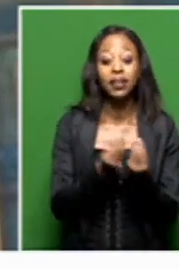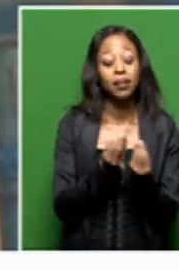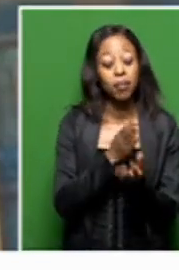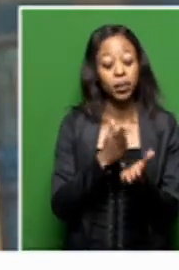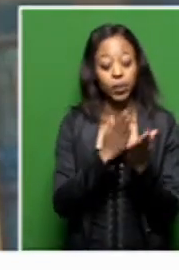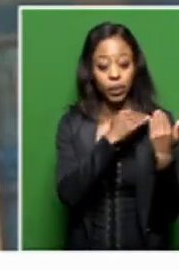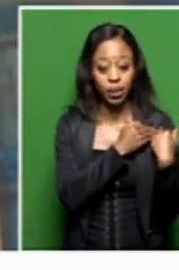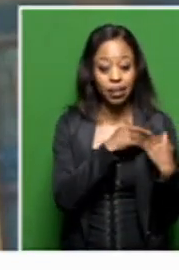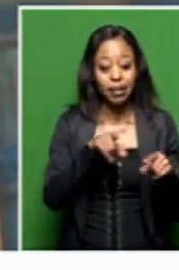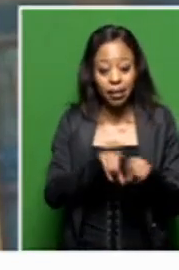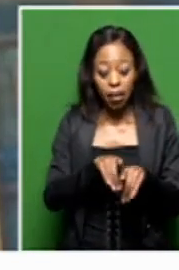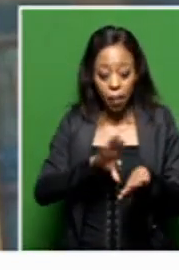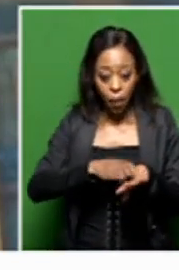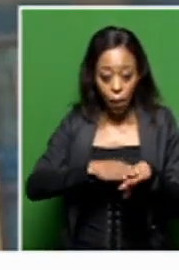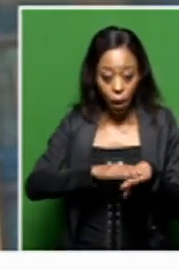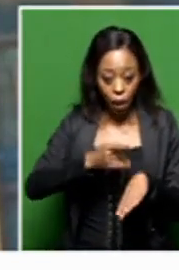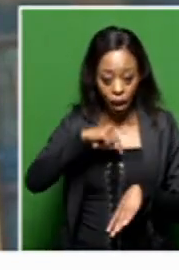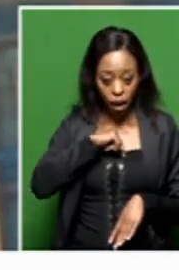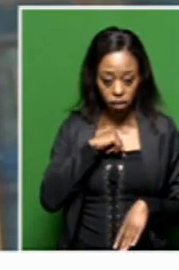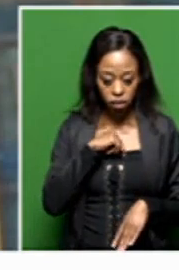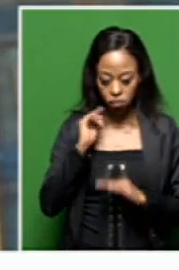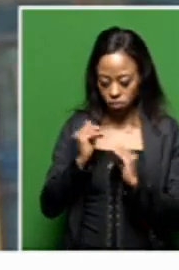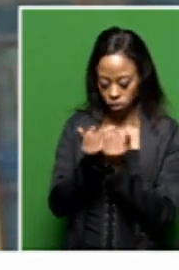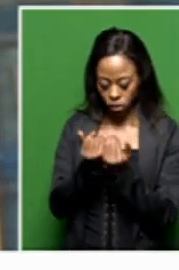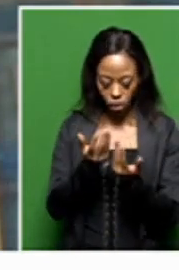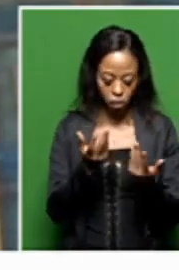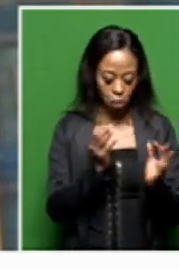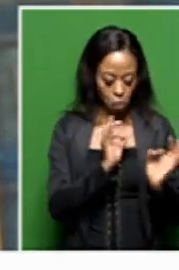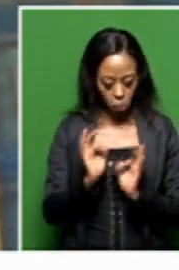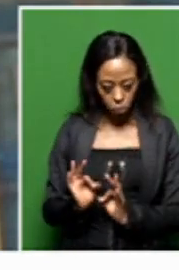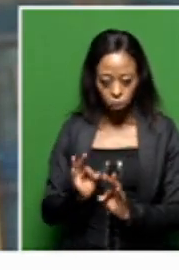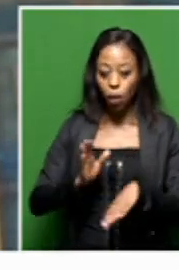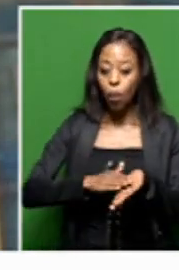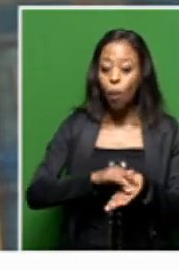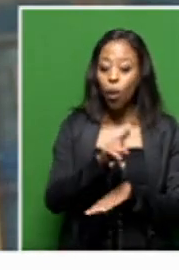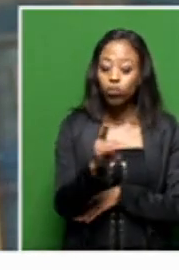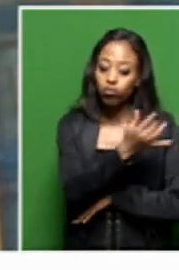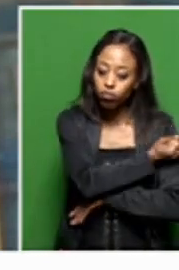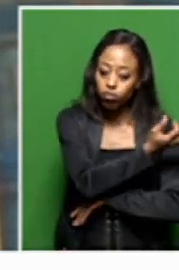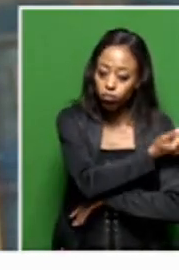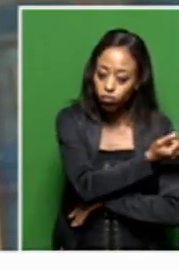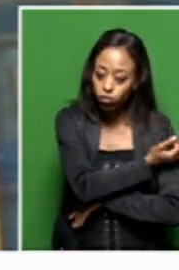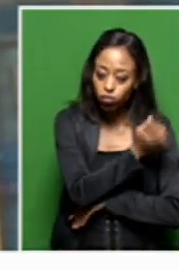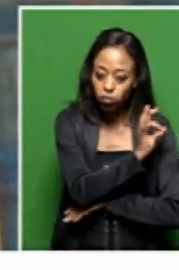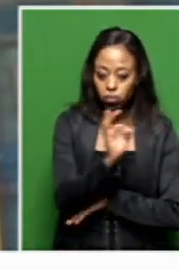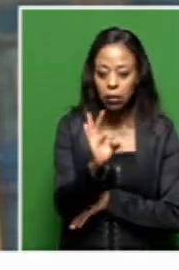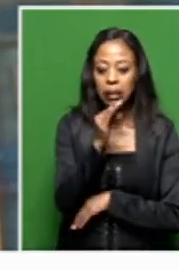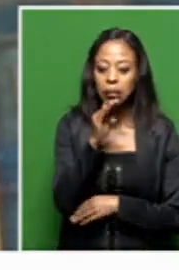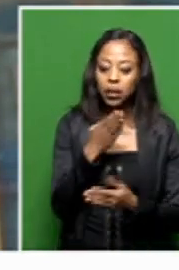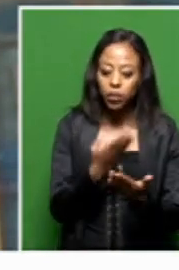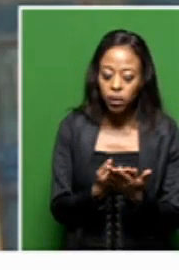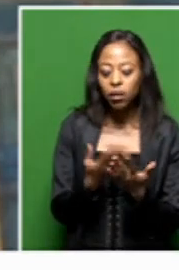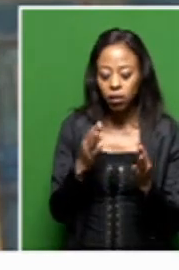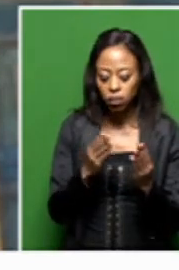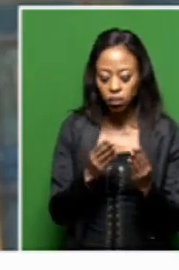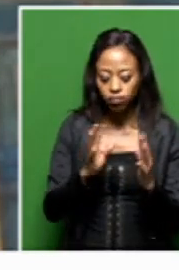safe. And the more of us who are protected and the more of us who are vaccinated, the quicker we are likely to get on top